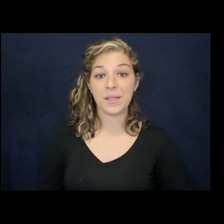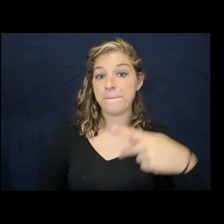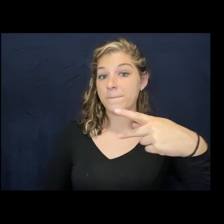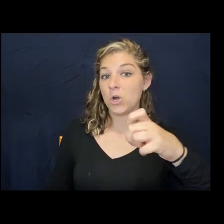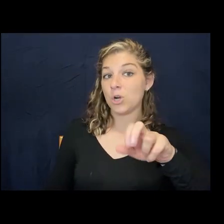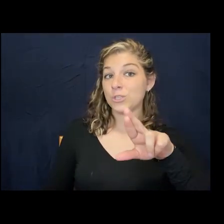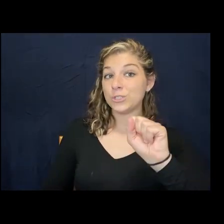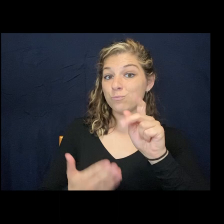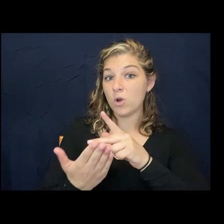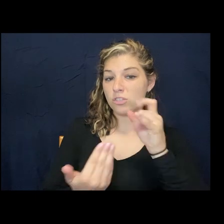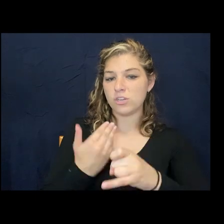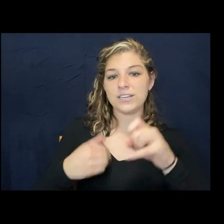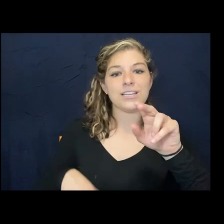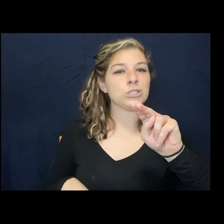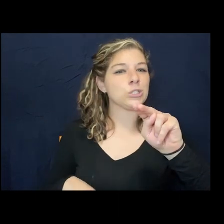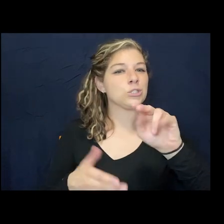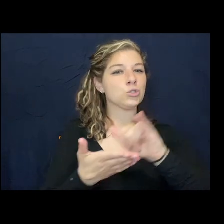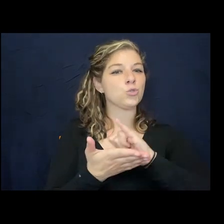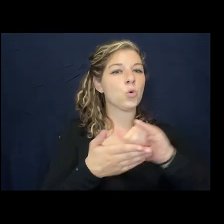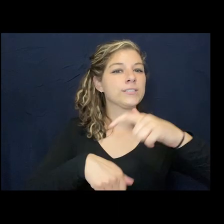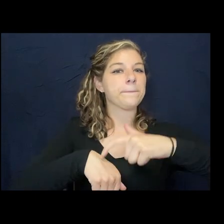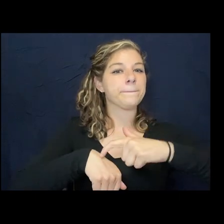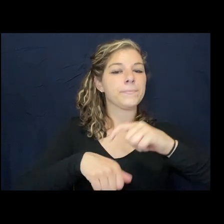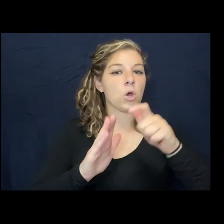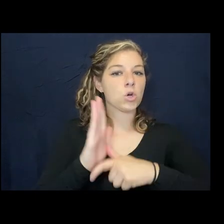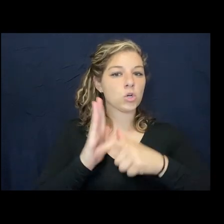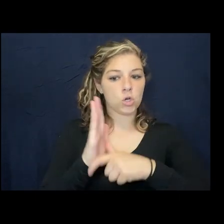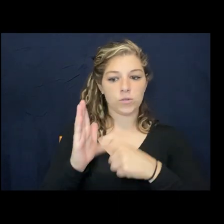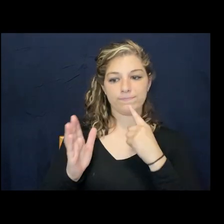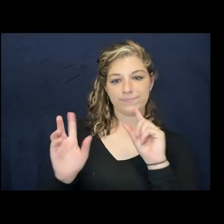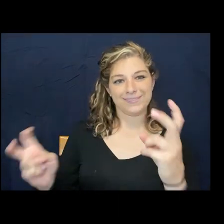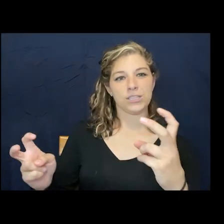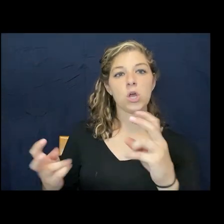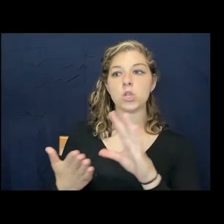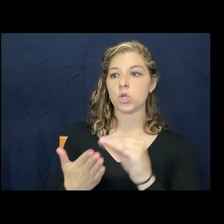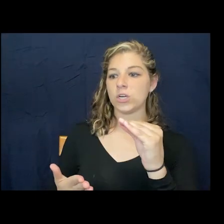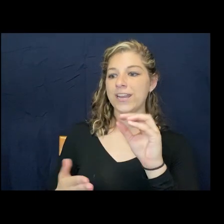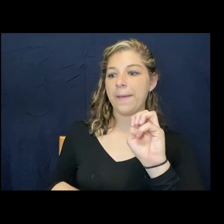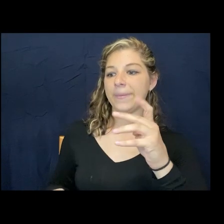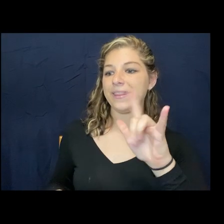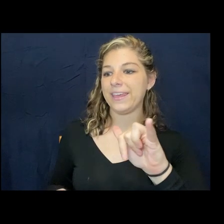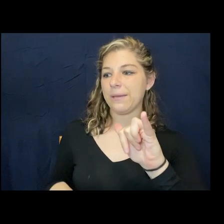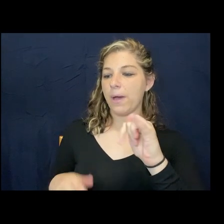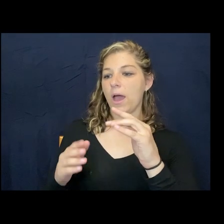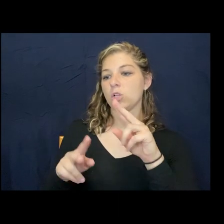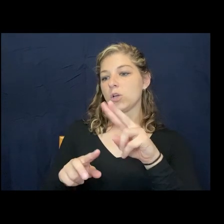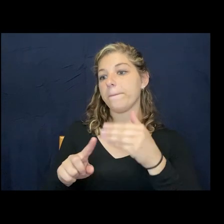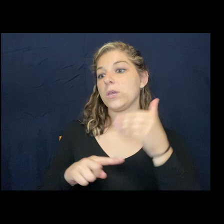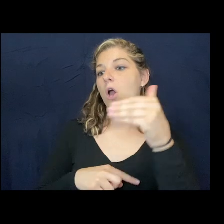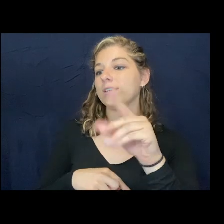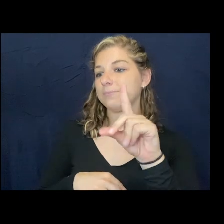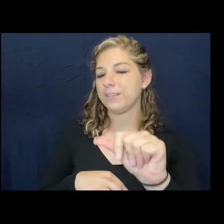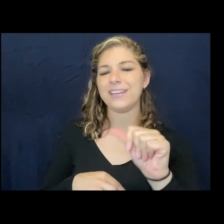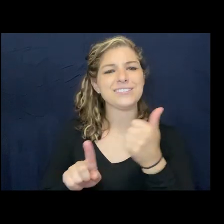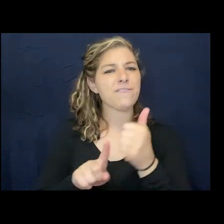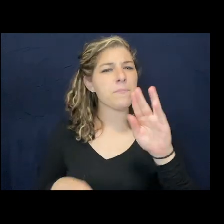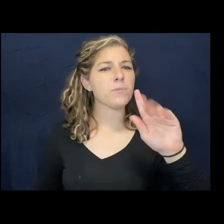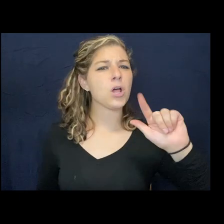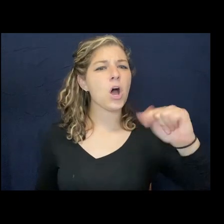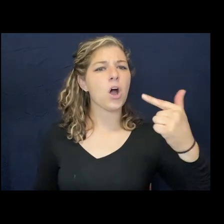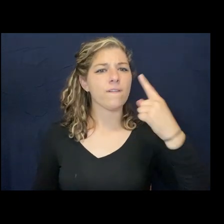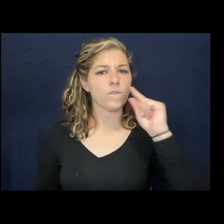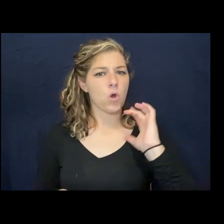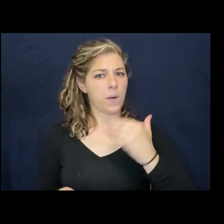The Pearls Project, featured in the New York Times article entitled Learning Empathy by Looking Beyond Disabilities, is a blog platform created for